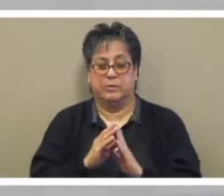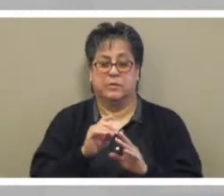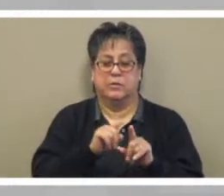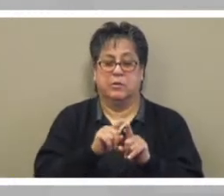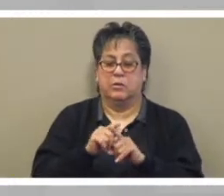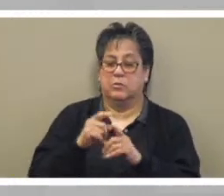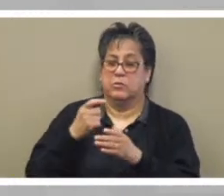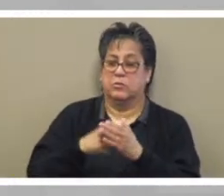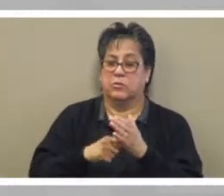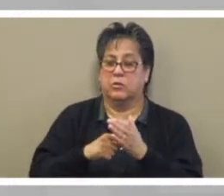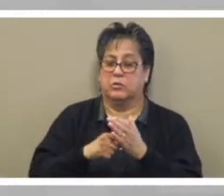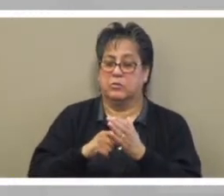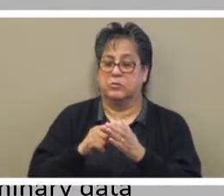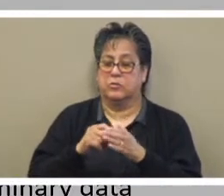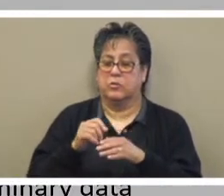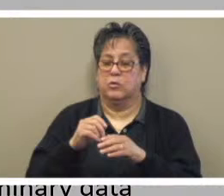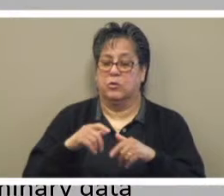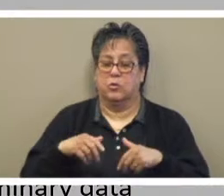for residential resurfacing.